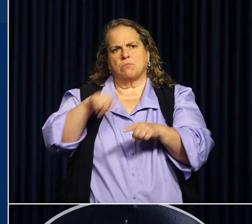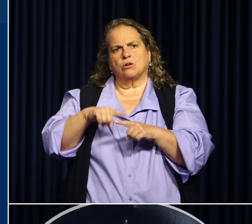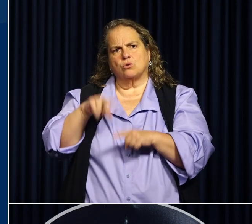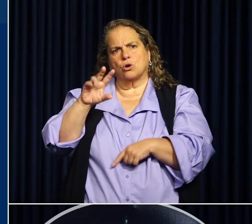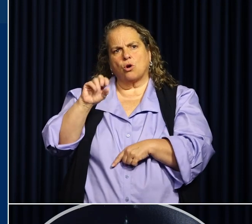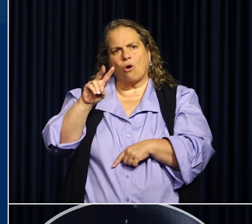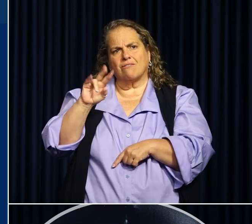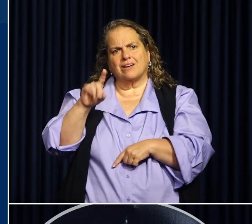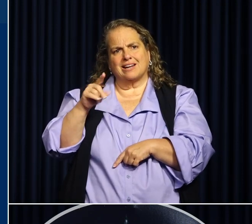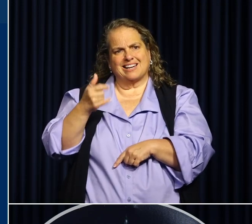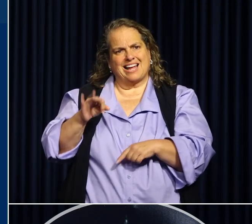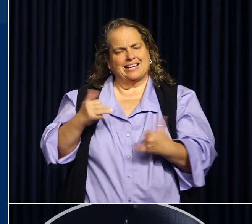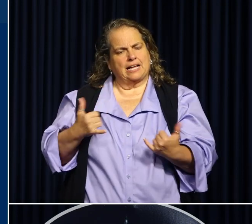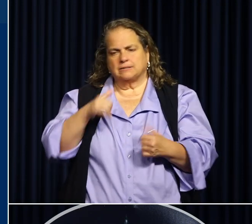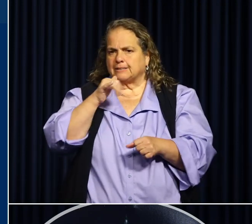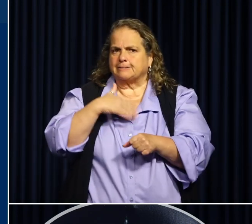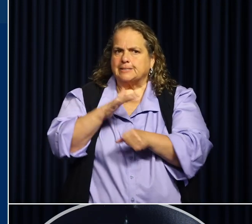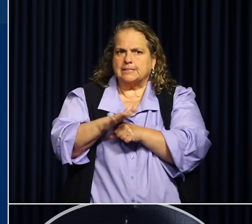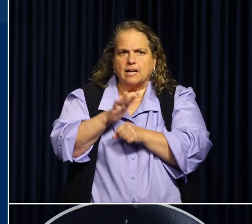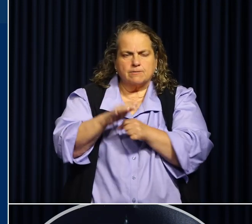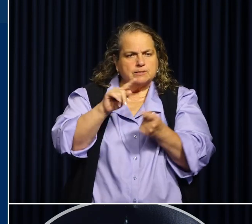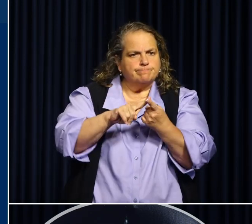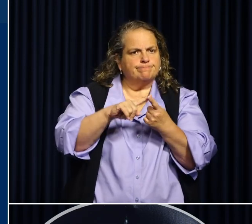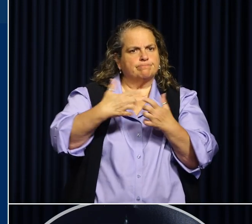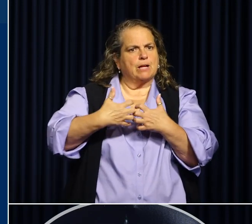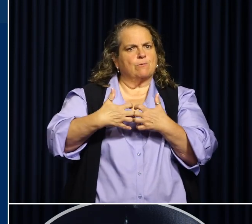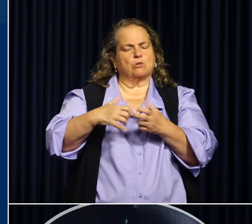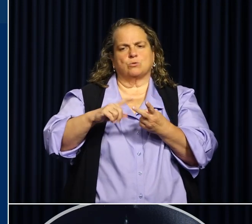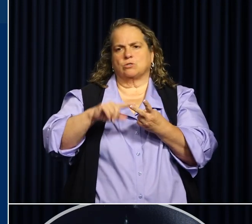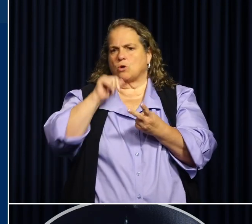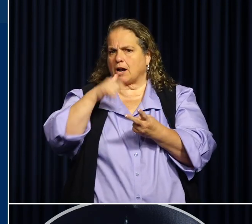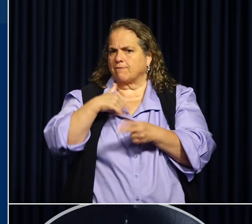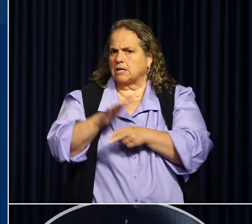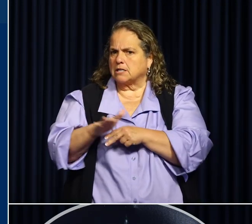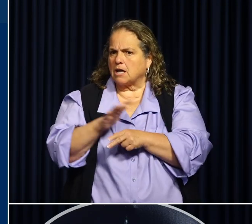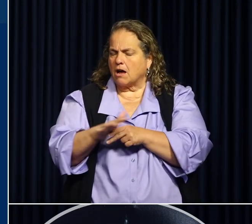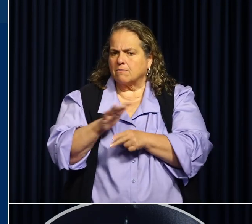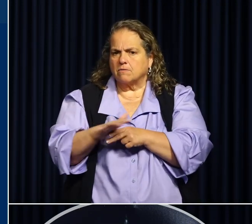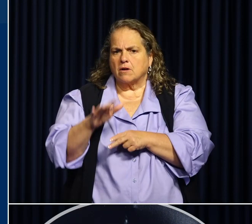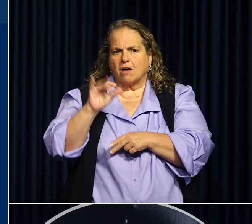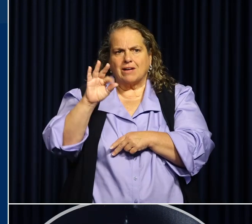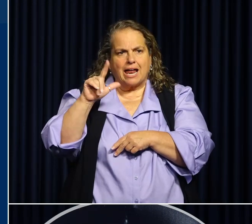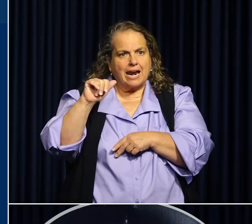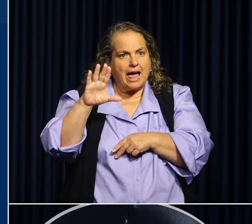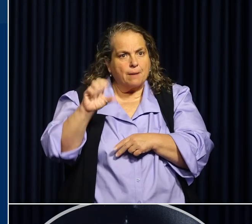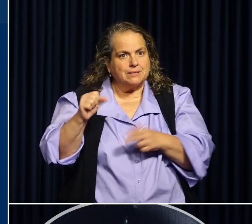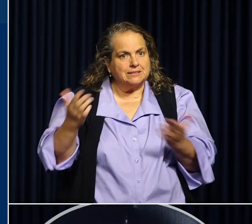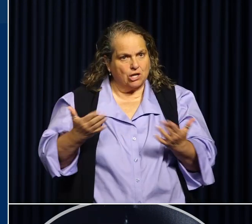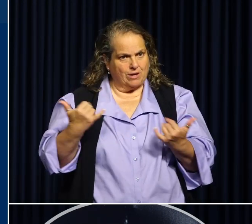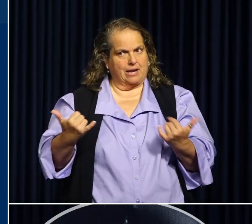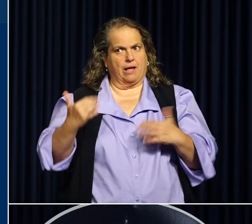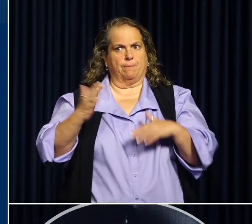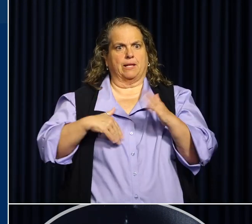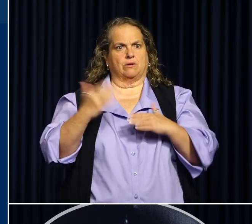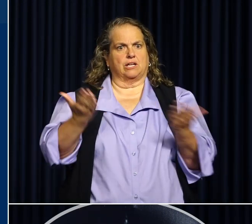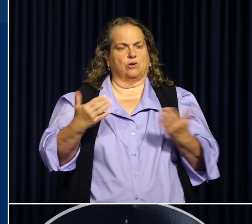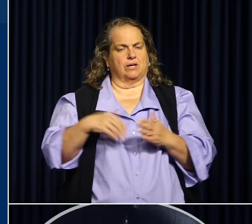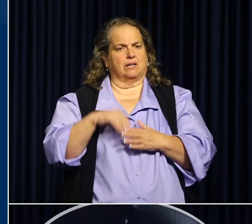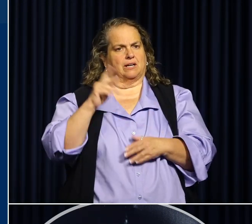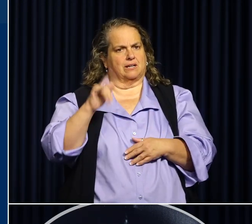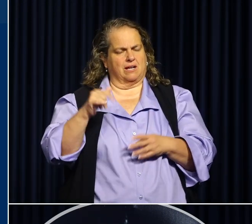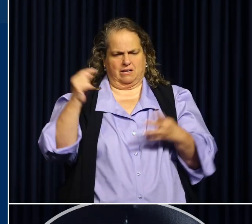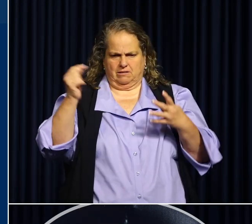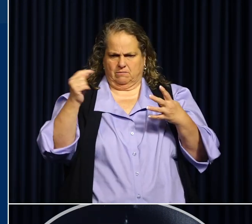COVID-19, not having enough in the right types of manufacturing, not having the labs that have now been built up here in